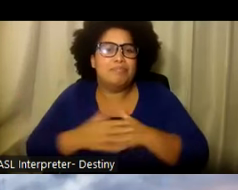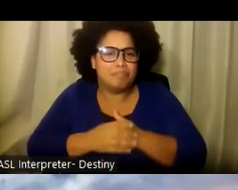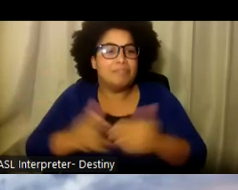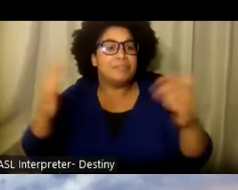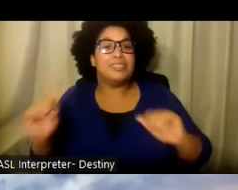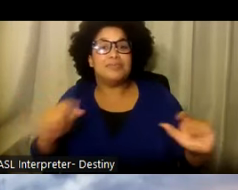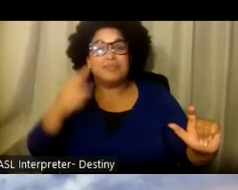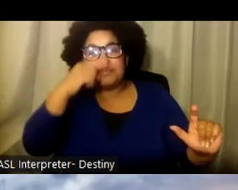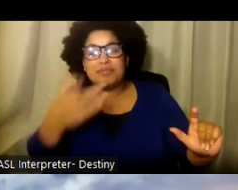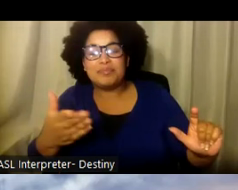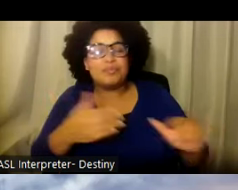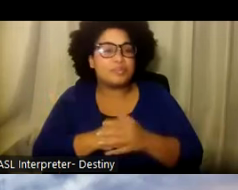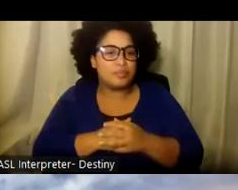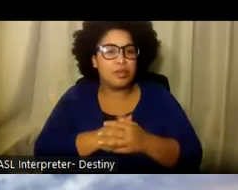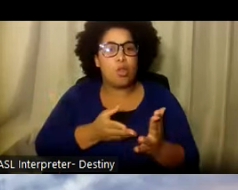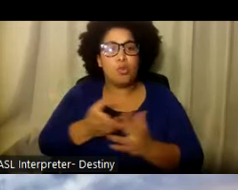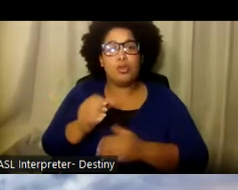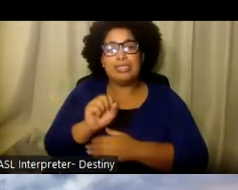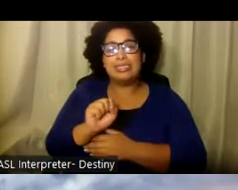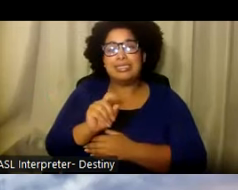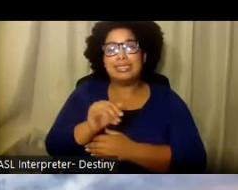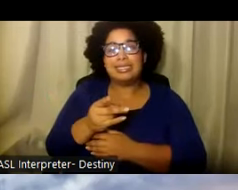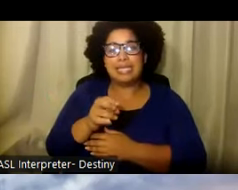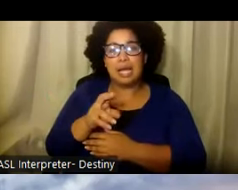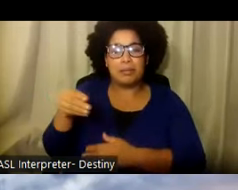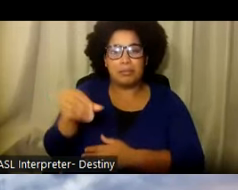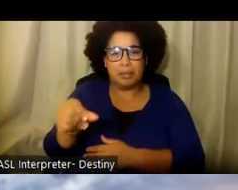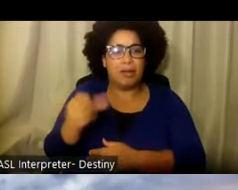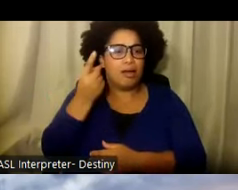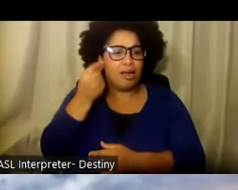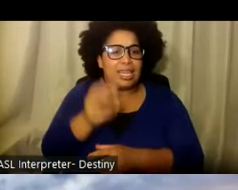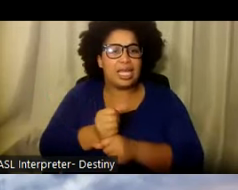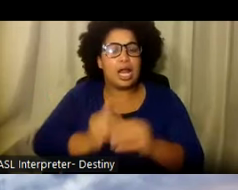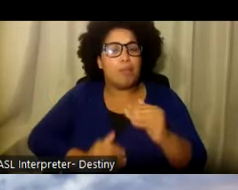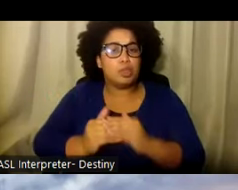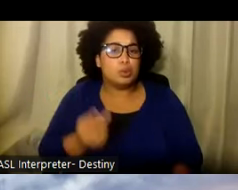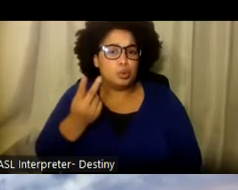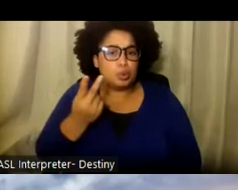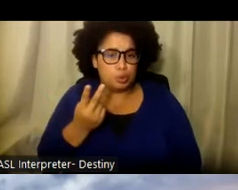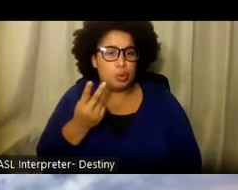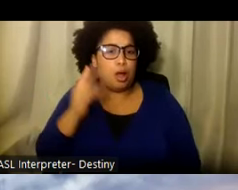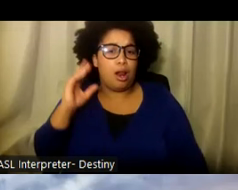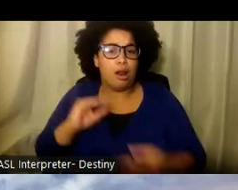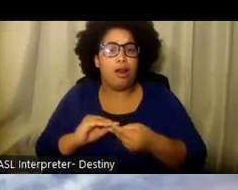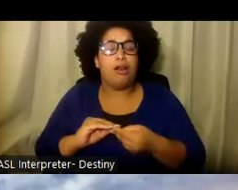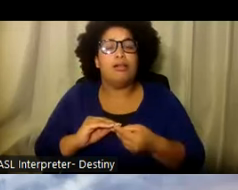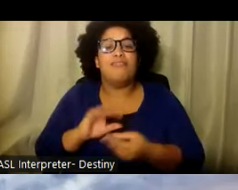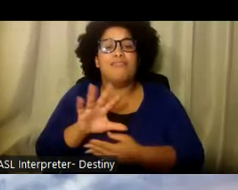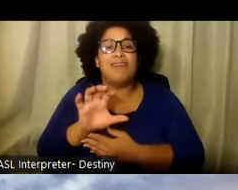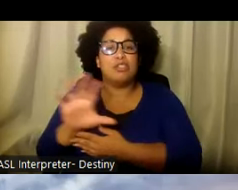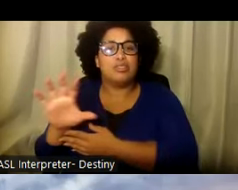Through the DSP training stipend, DSPs may receive up to 2 training stipends amounting to $500